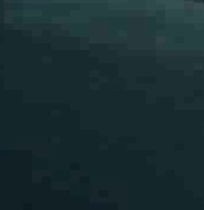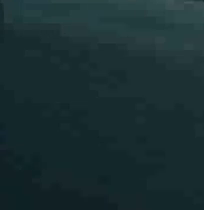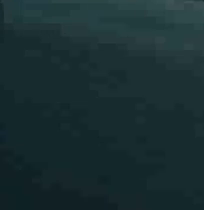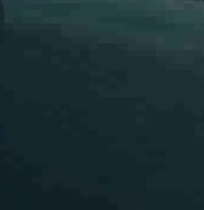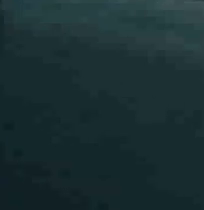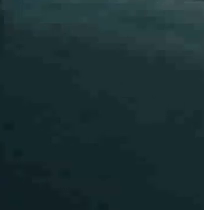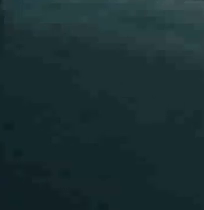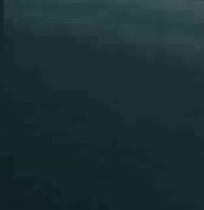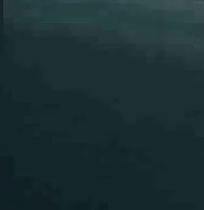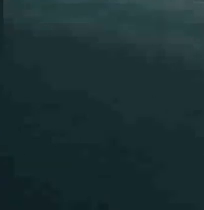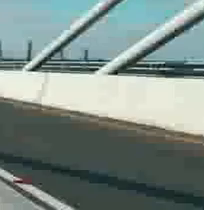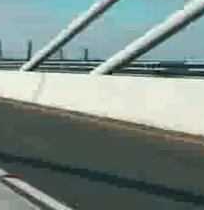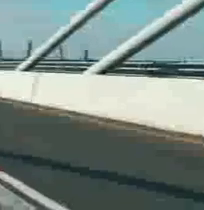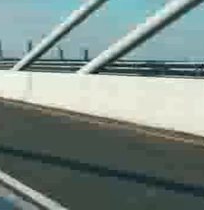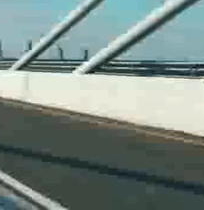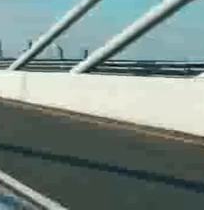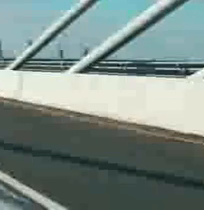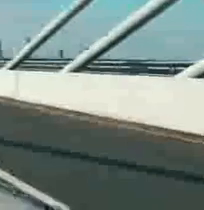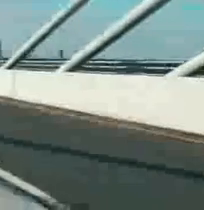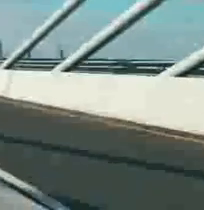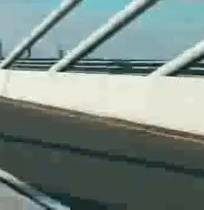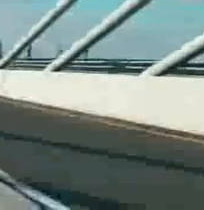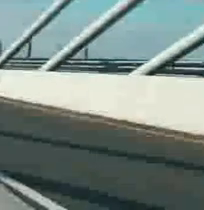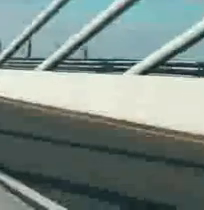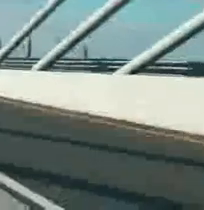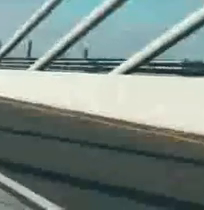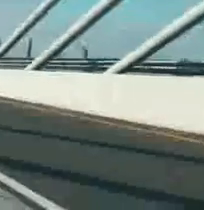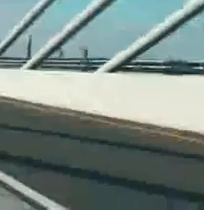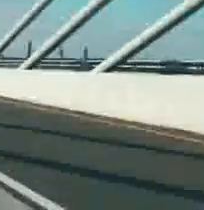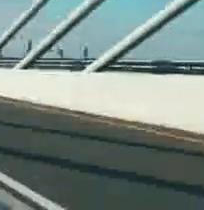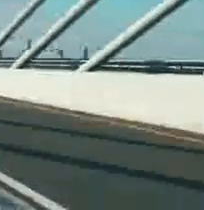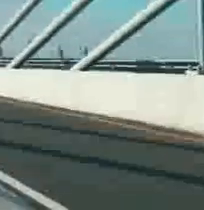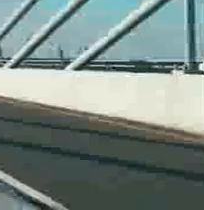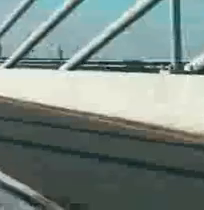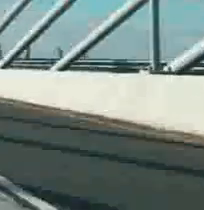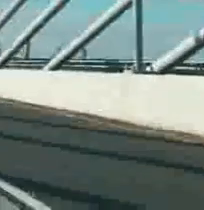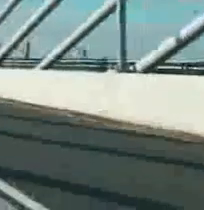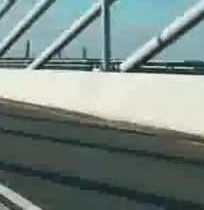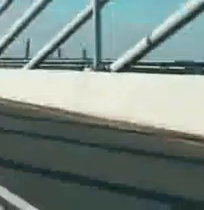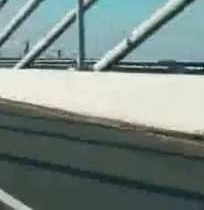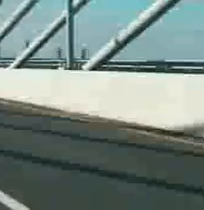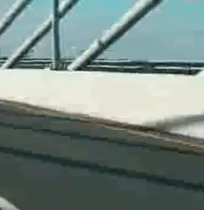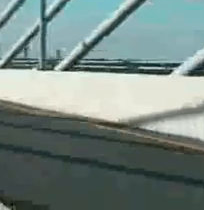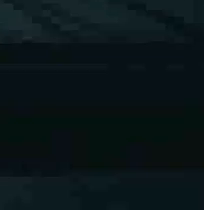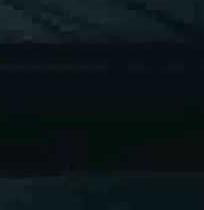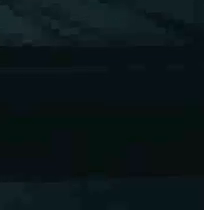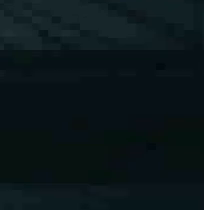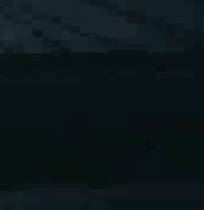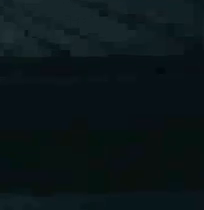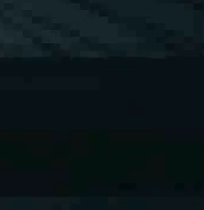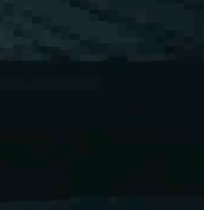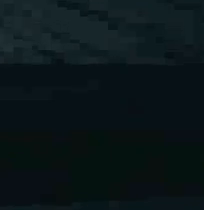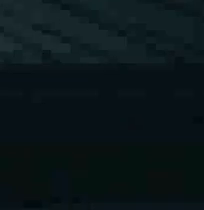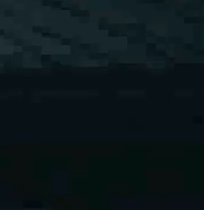to maximizing the operational efficiency of the corridor in economic integration. The Kazungula Bridge